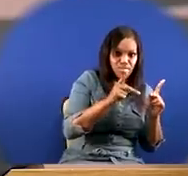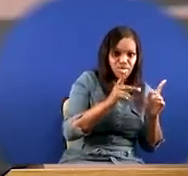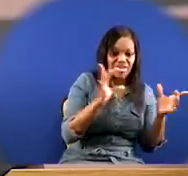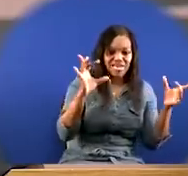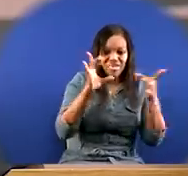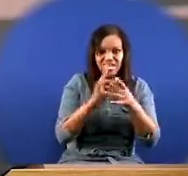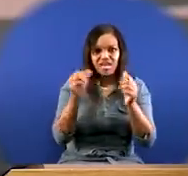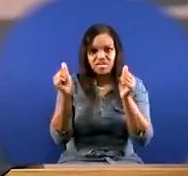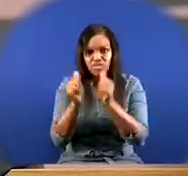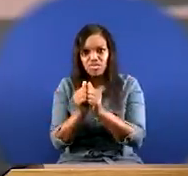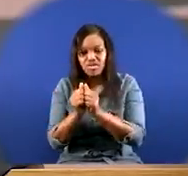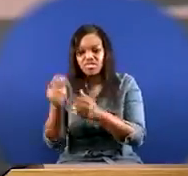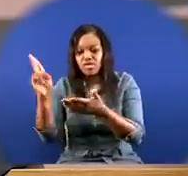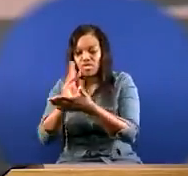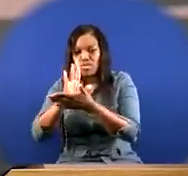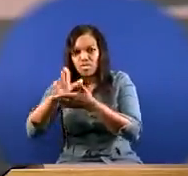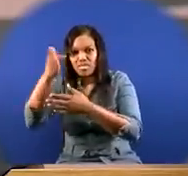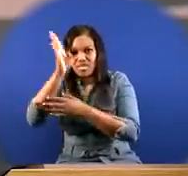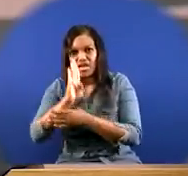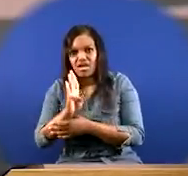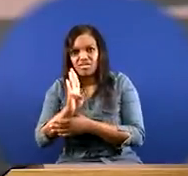women to a holy God.